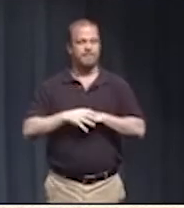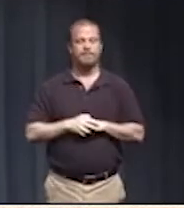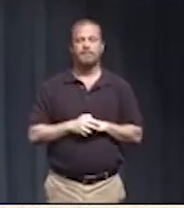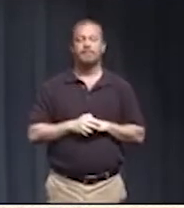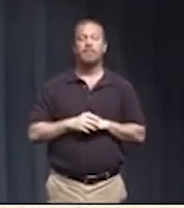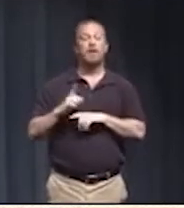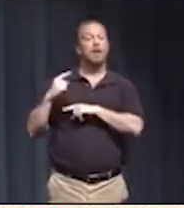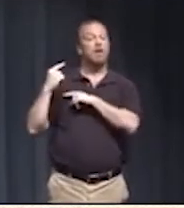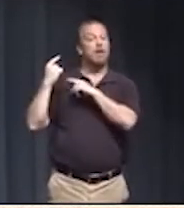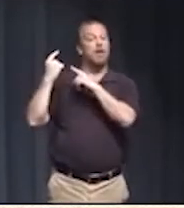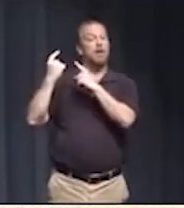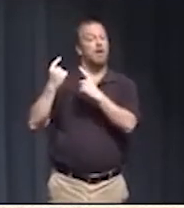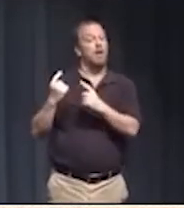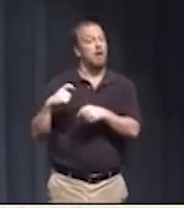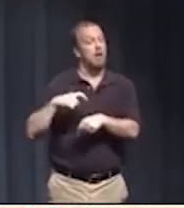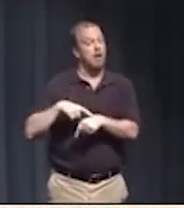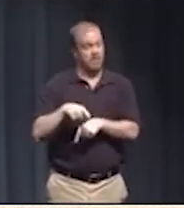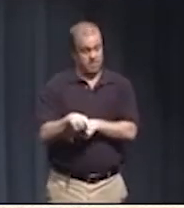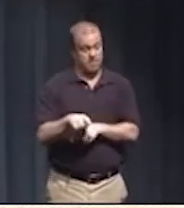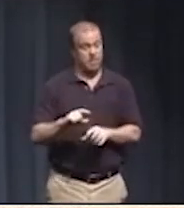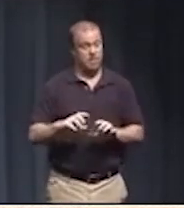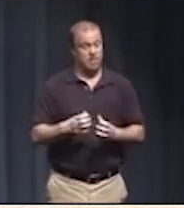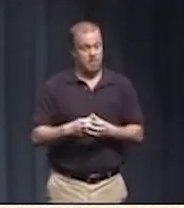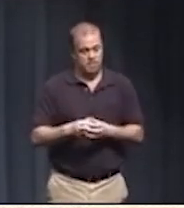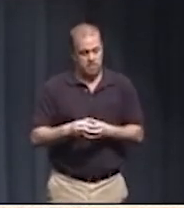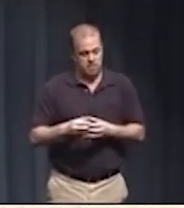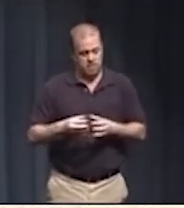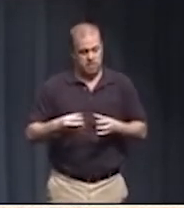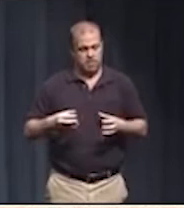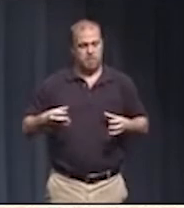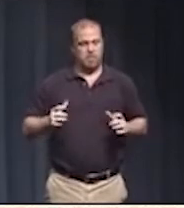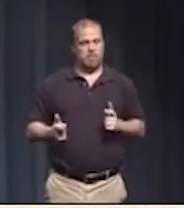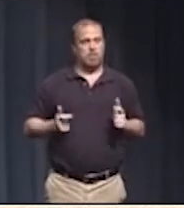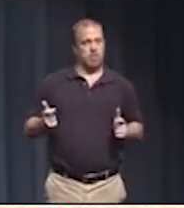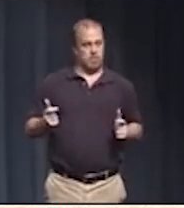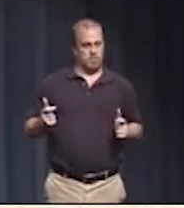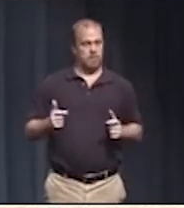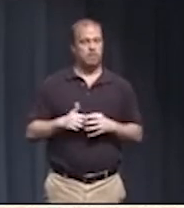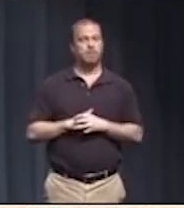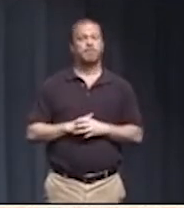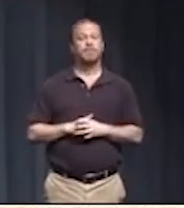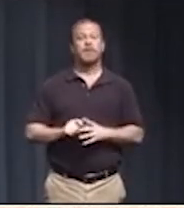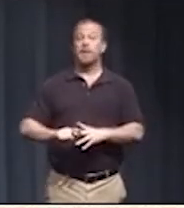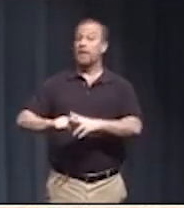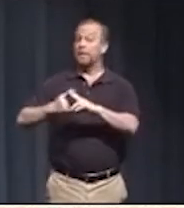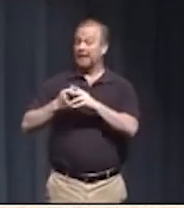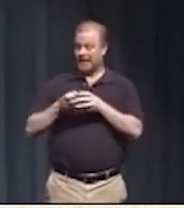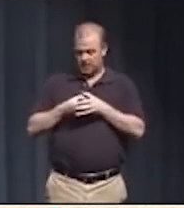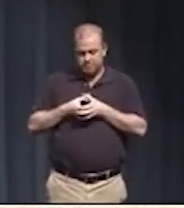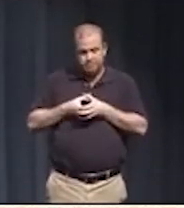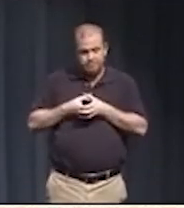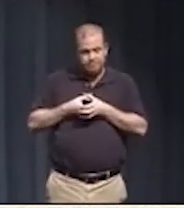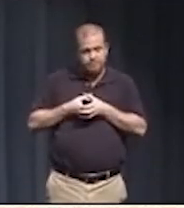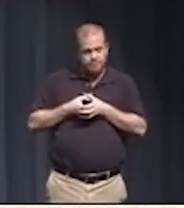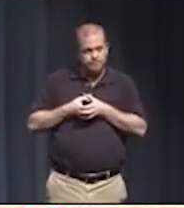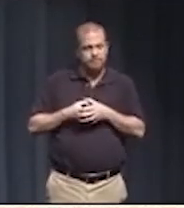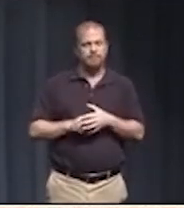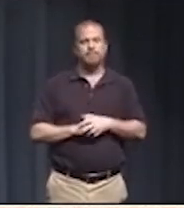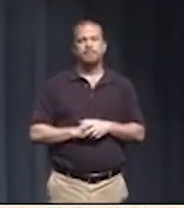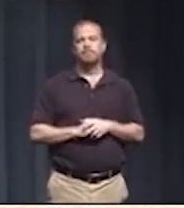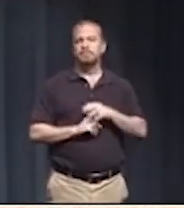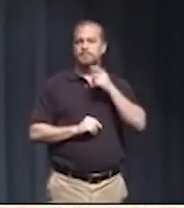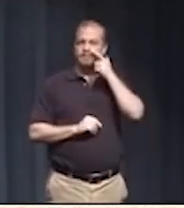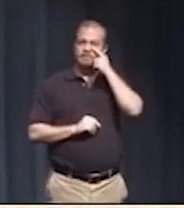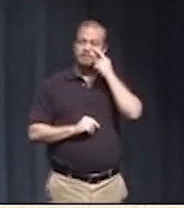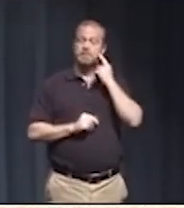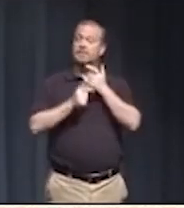Over time, obviously, those small groups became large groups. But in the beginning, it was very small group oriented.